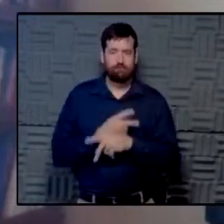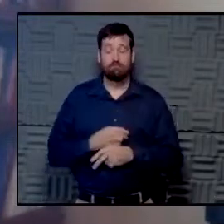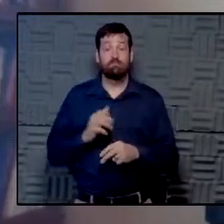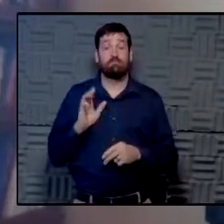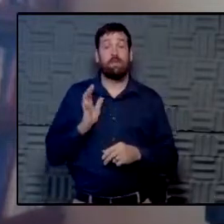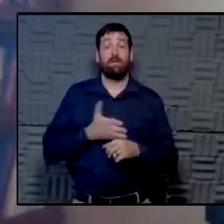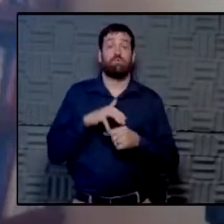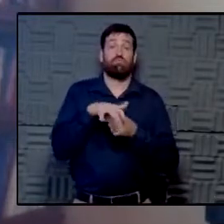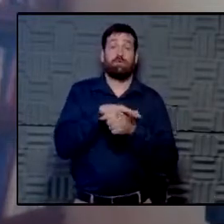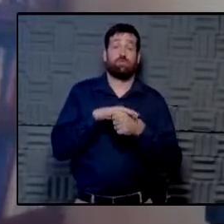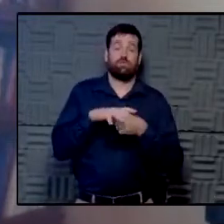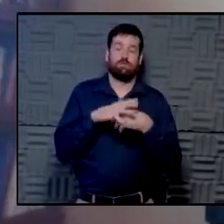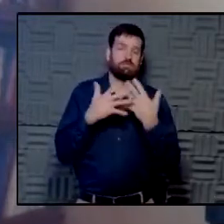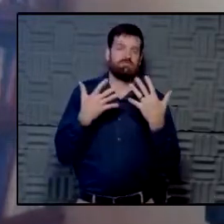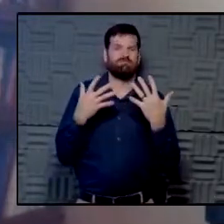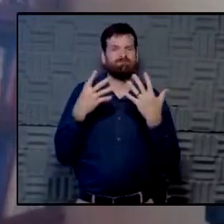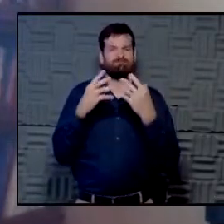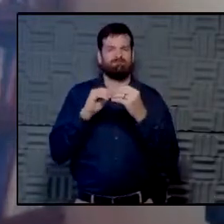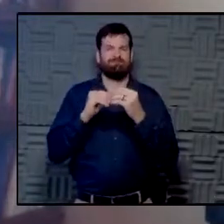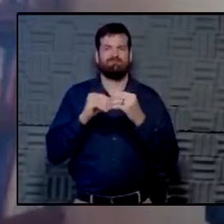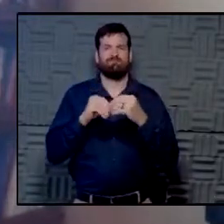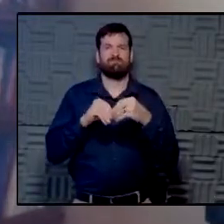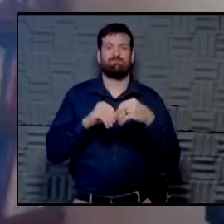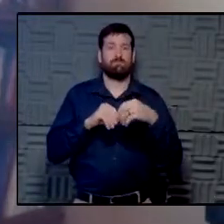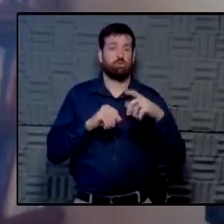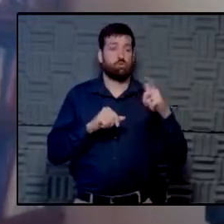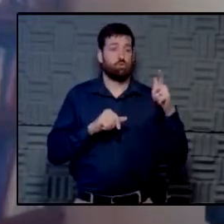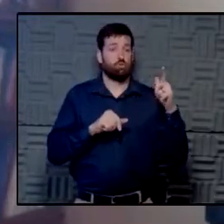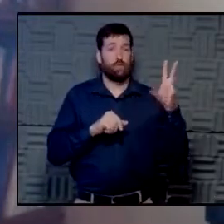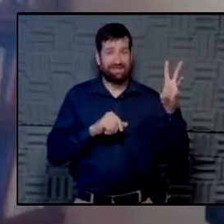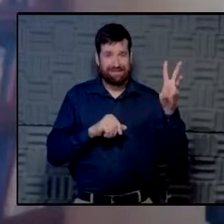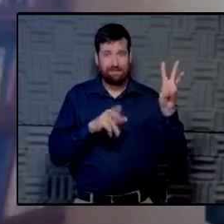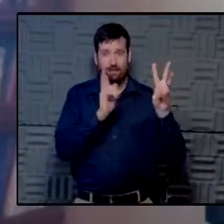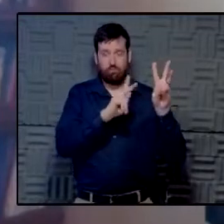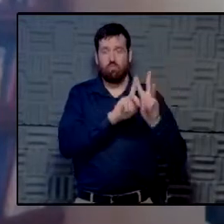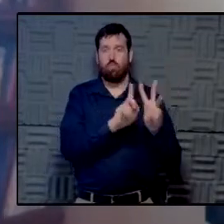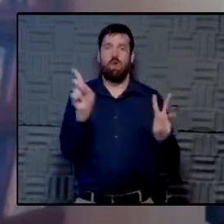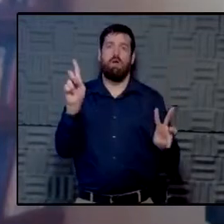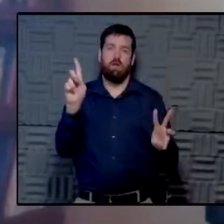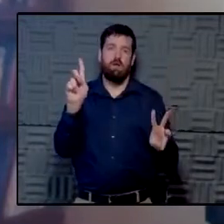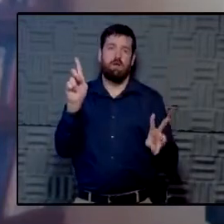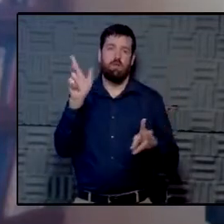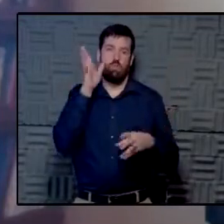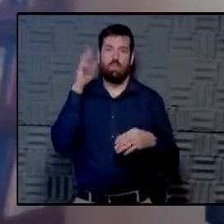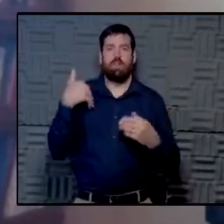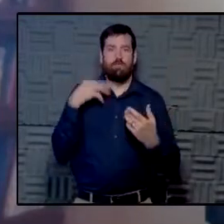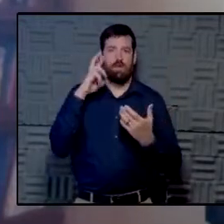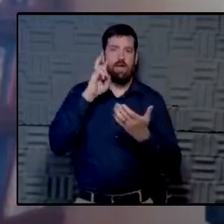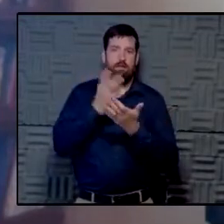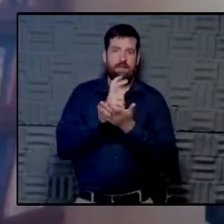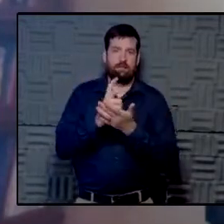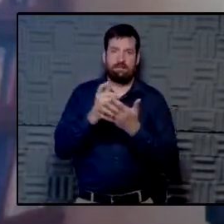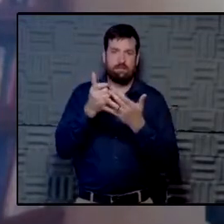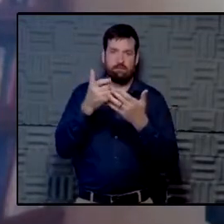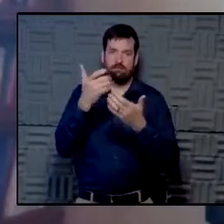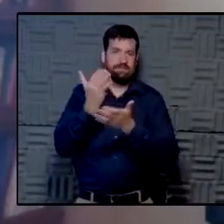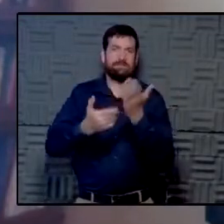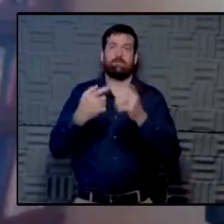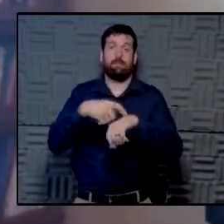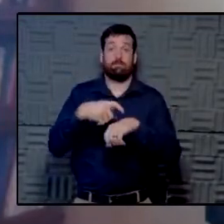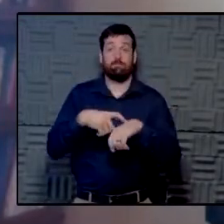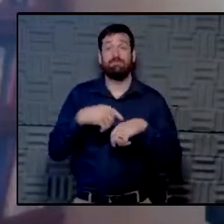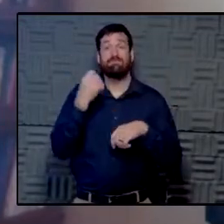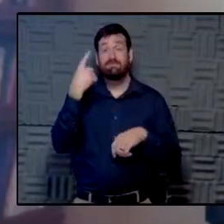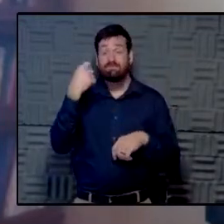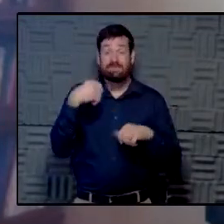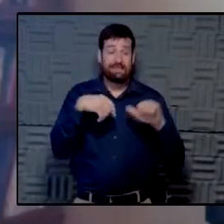region, statistics show us that 1 in 26 will develop epilepsy at some point over the course of their lifetime, and 1 in 10